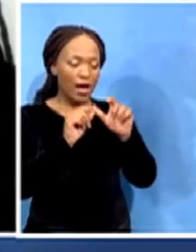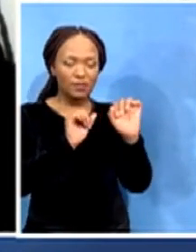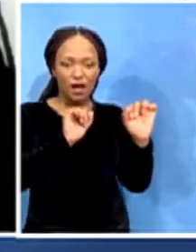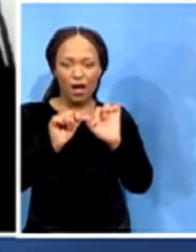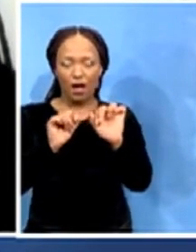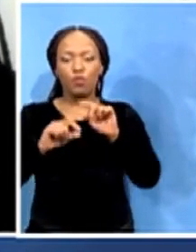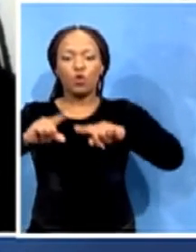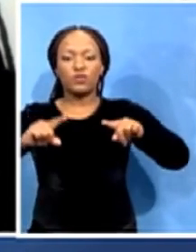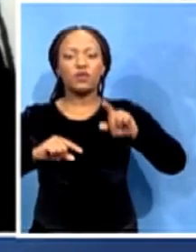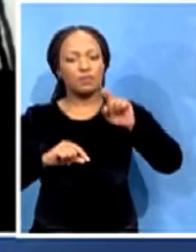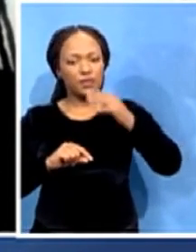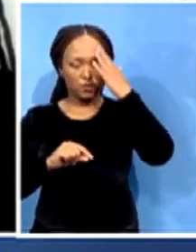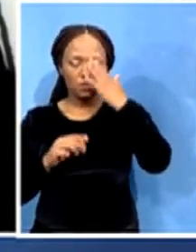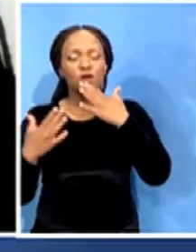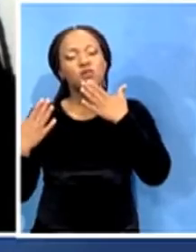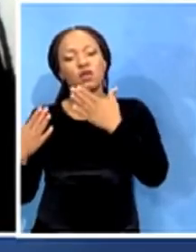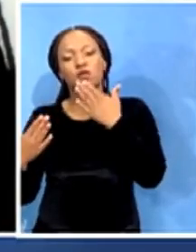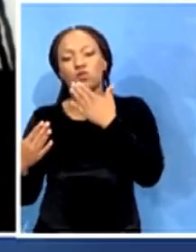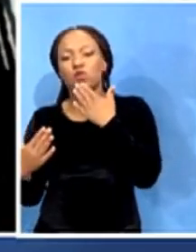for your perspective. Be well.